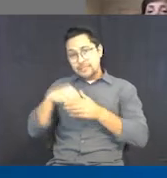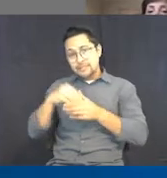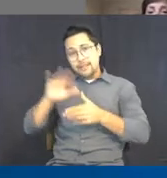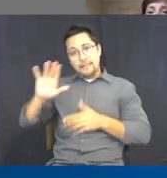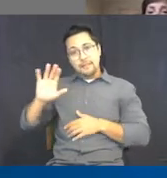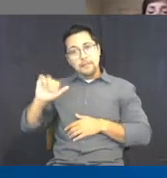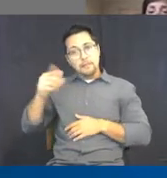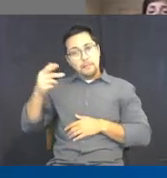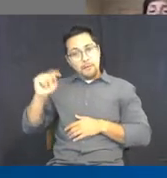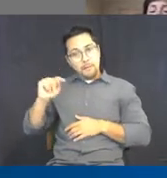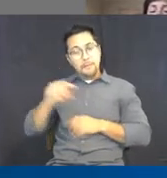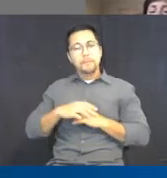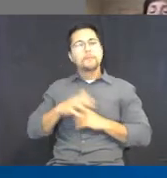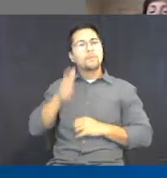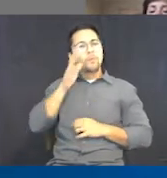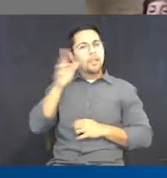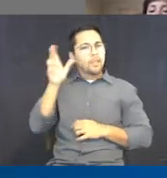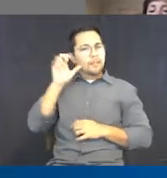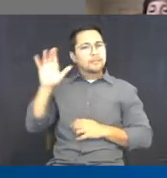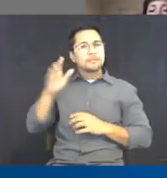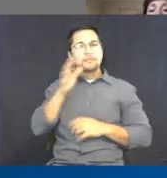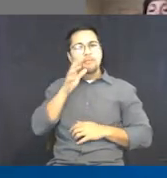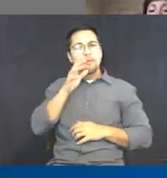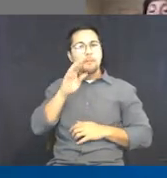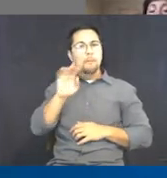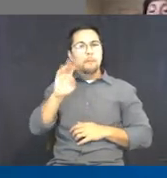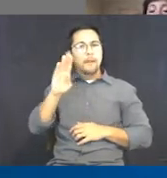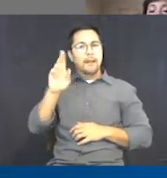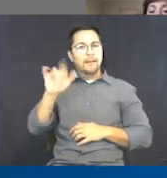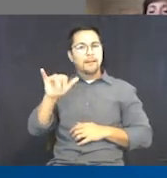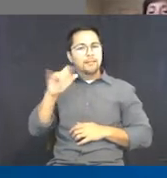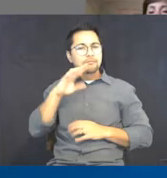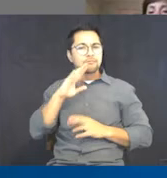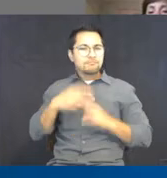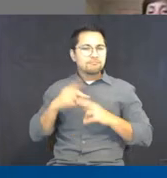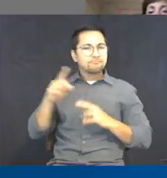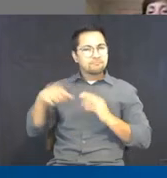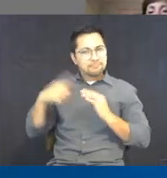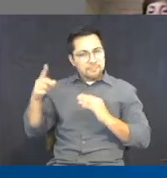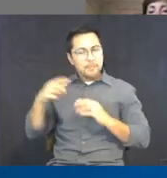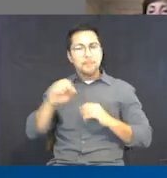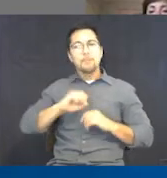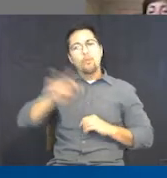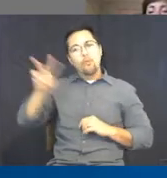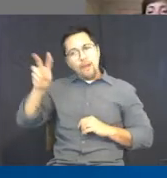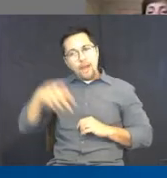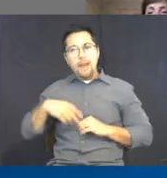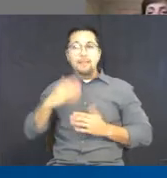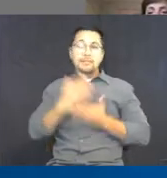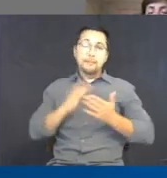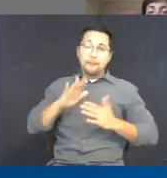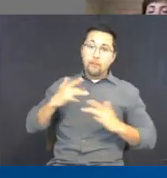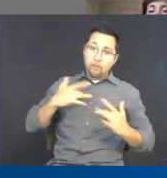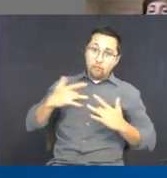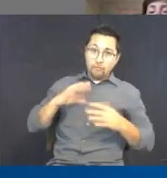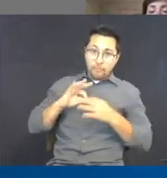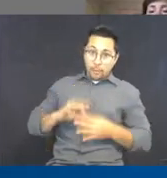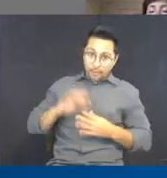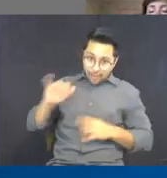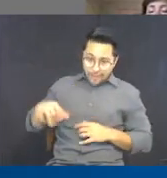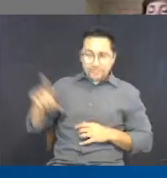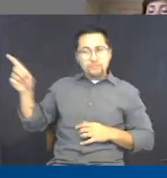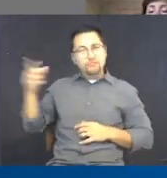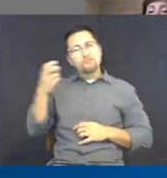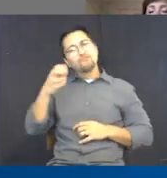a post-secondary program. And his long-term goal was actually to live in his own log cabin on